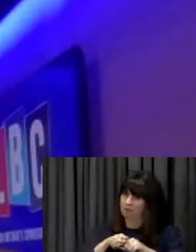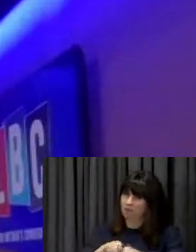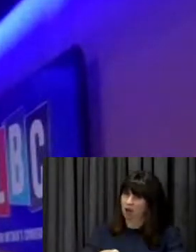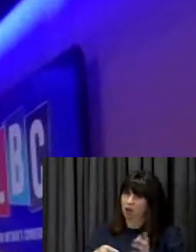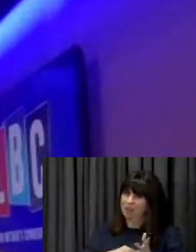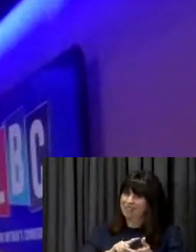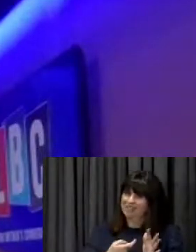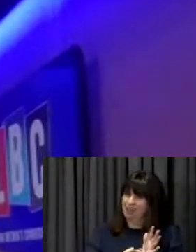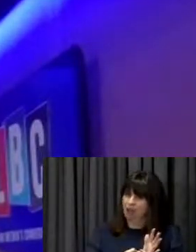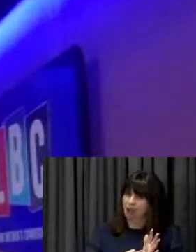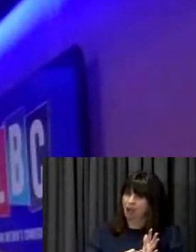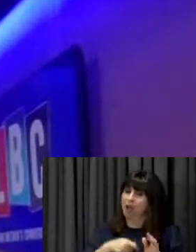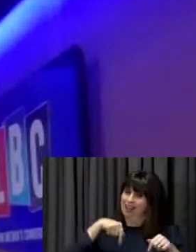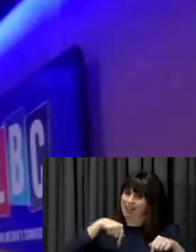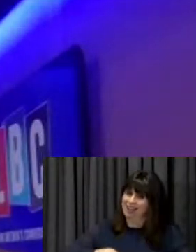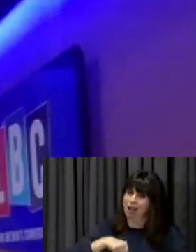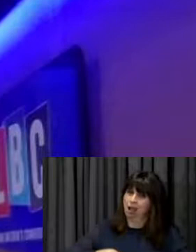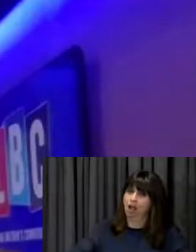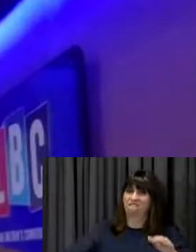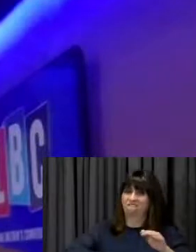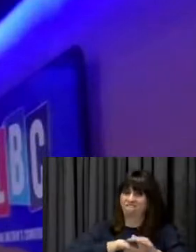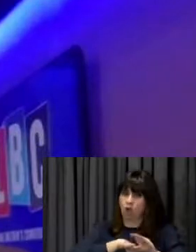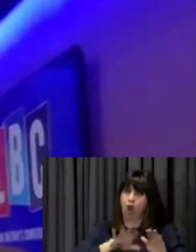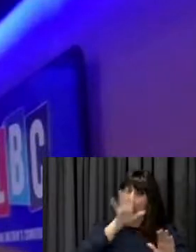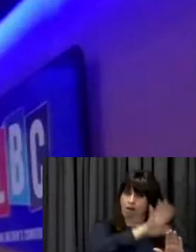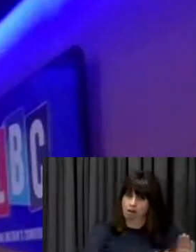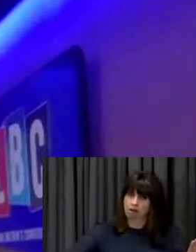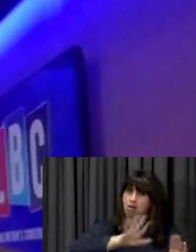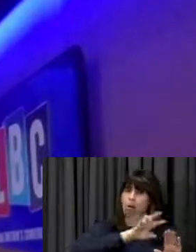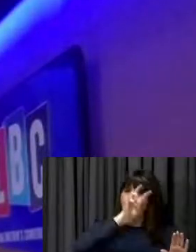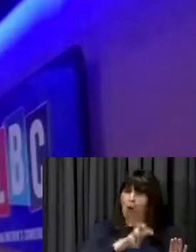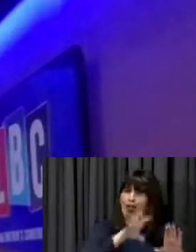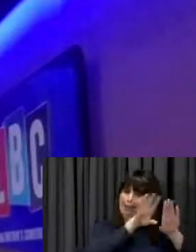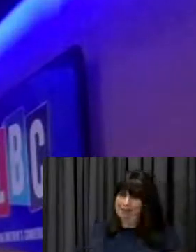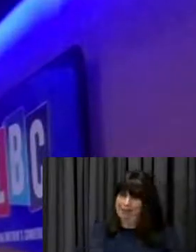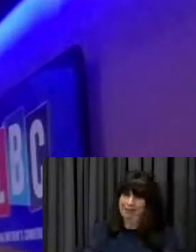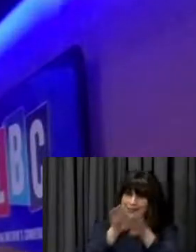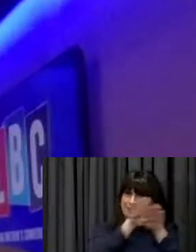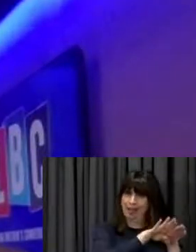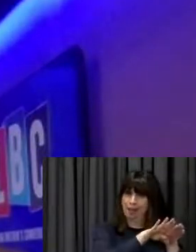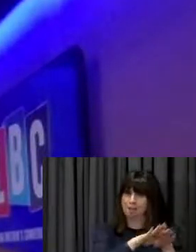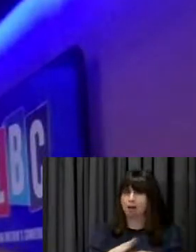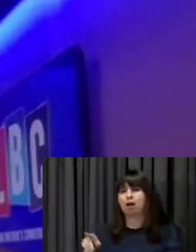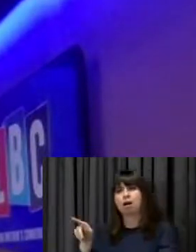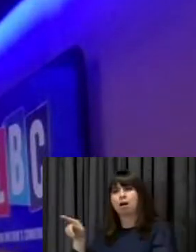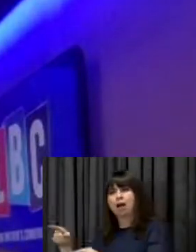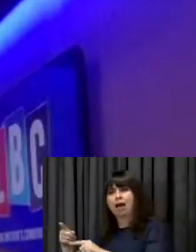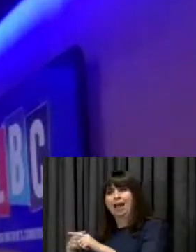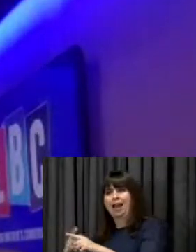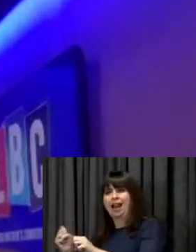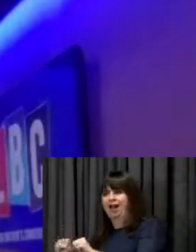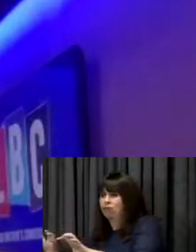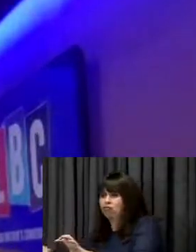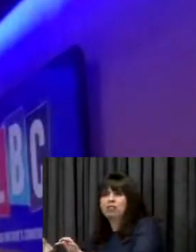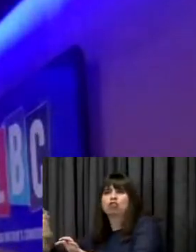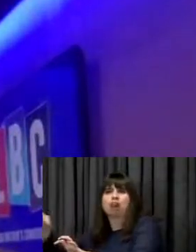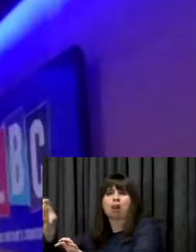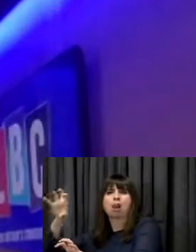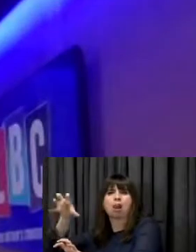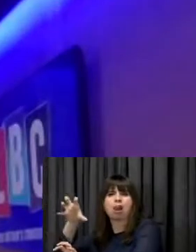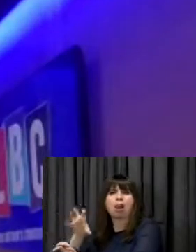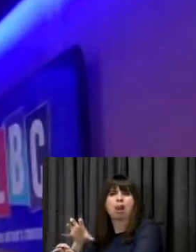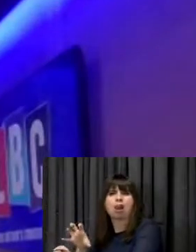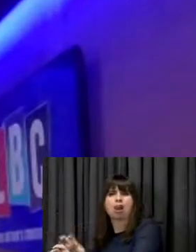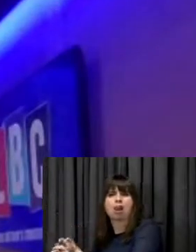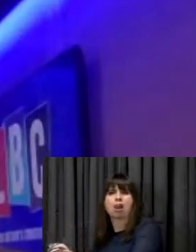are Wales-wide. They're not comparable to the ones that there are in other parts of the UK. I wondered if that at all